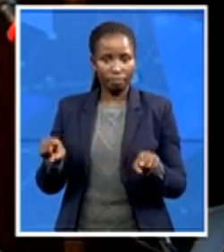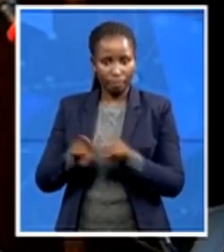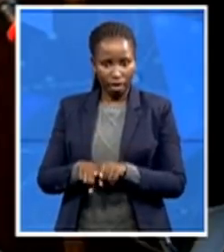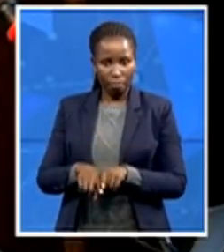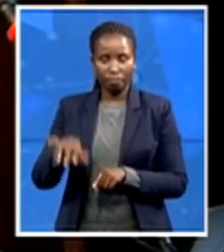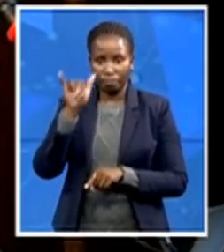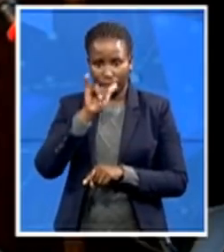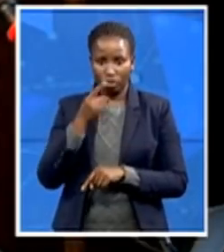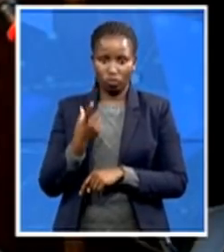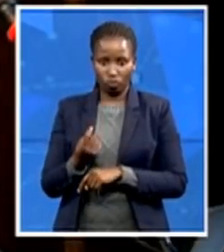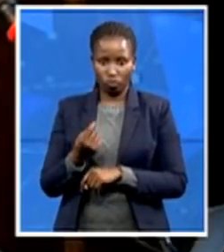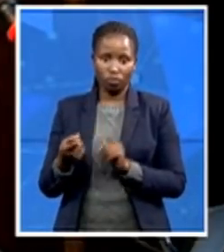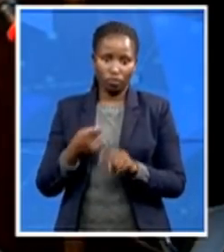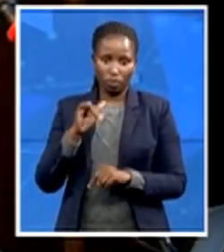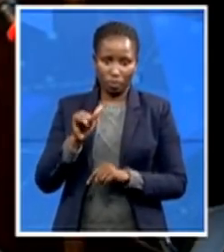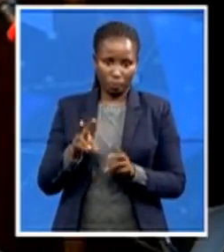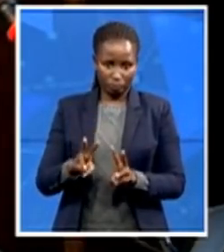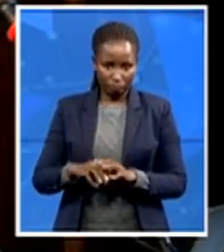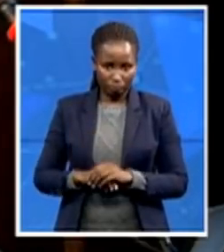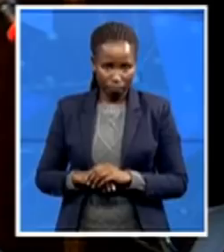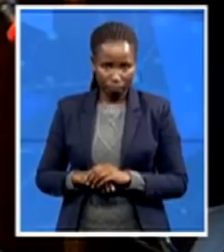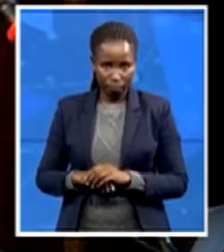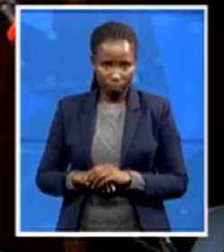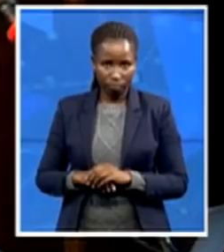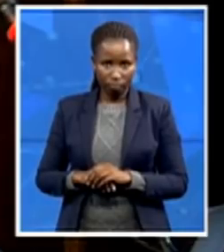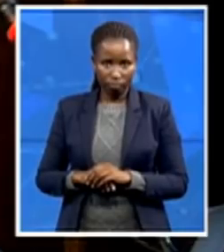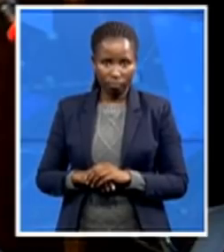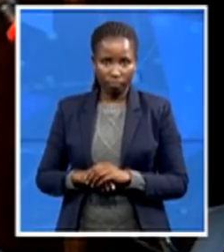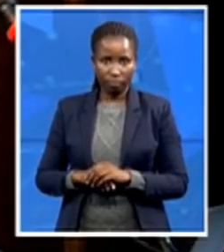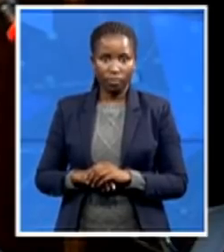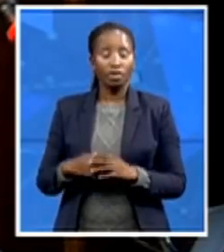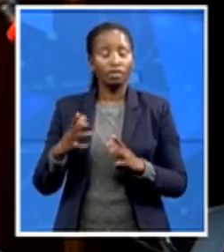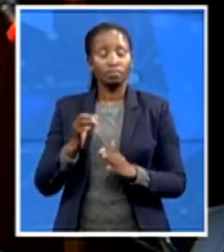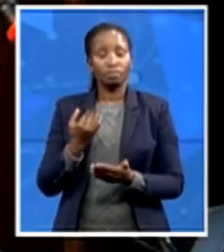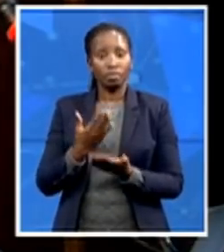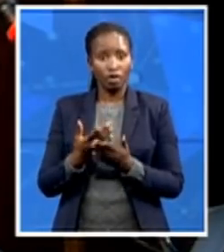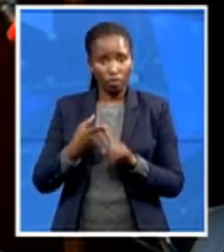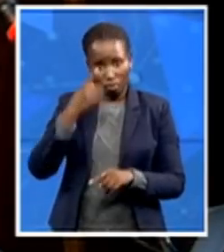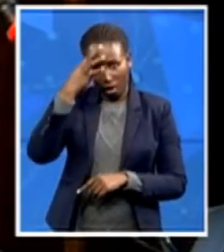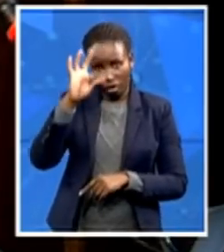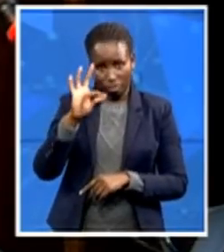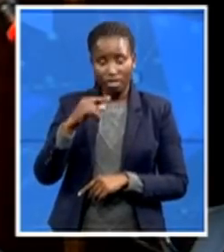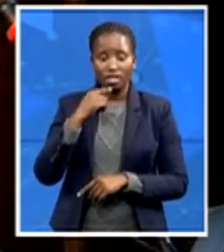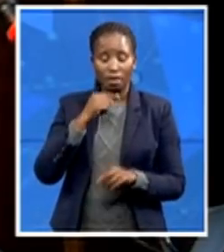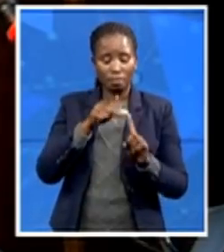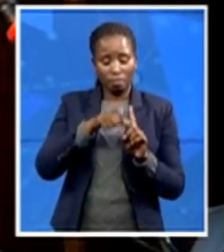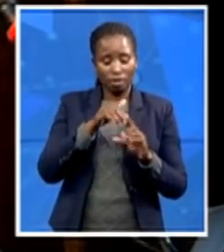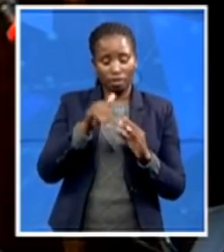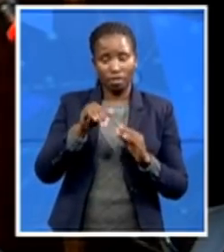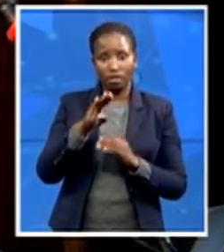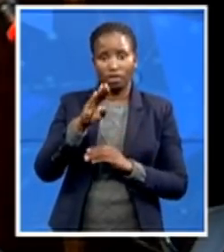It is also submitted by the state that if the applicant is released on bail, while he is already out on bail in